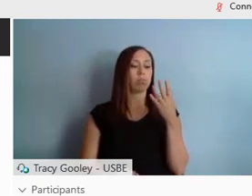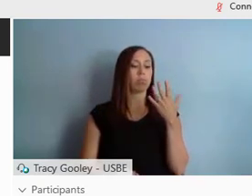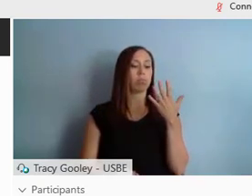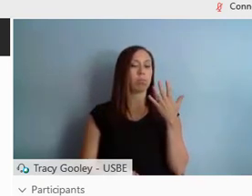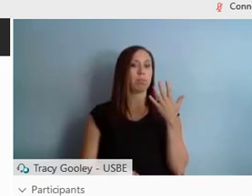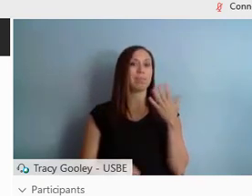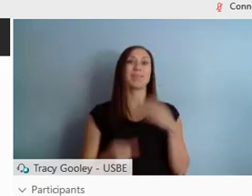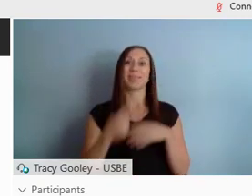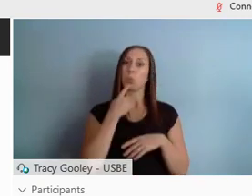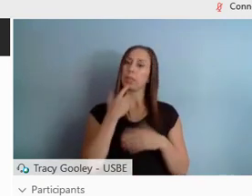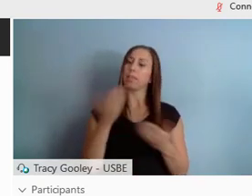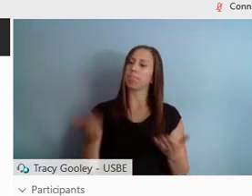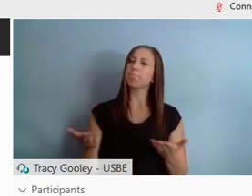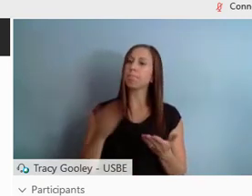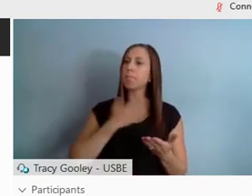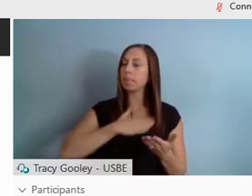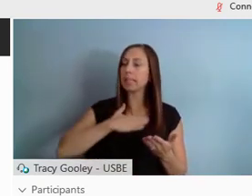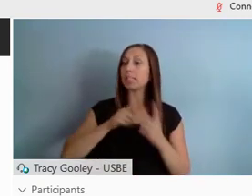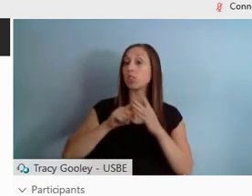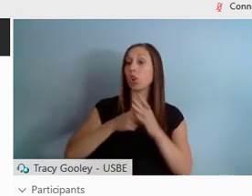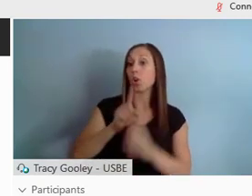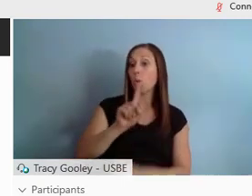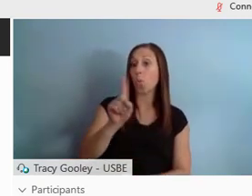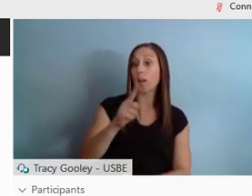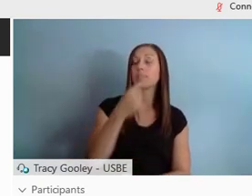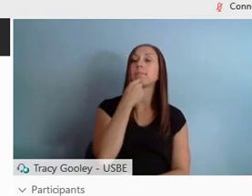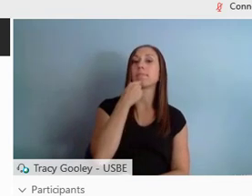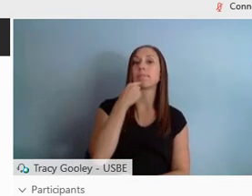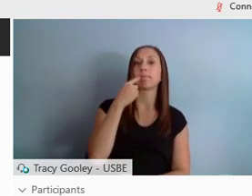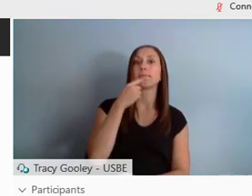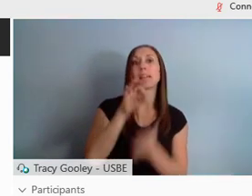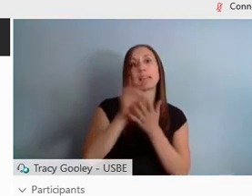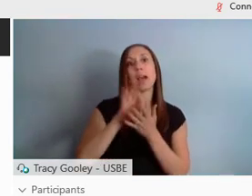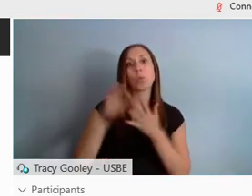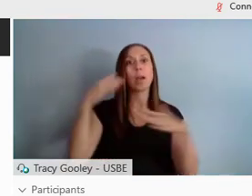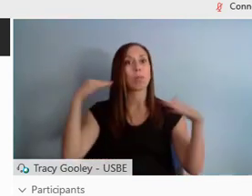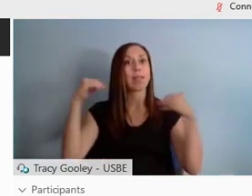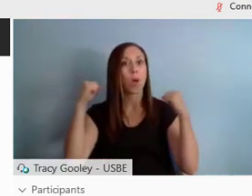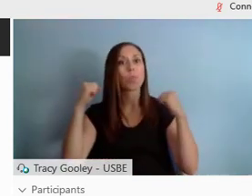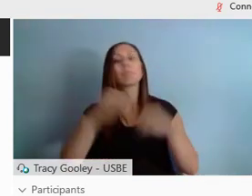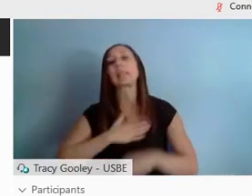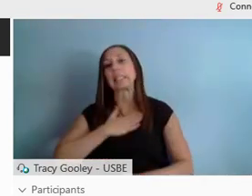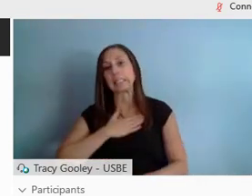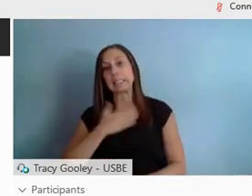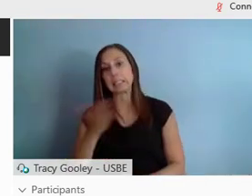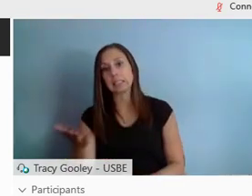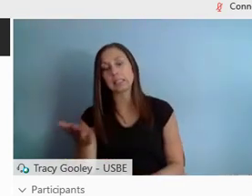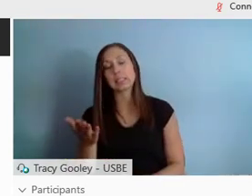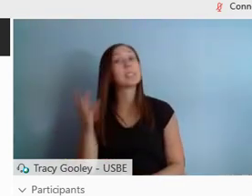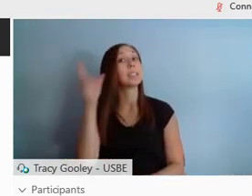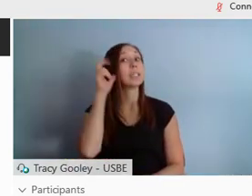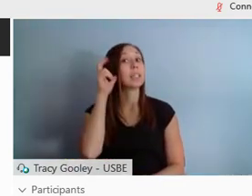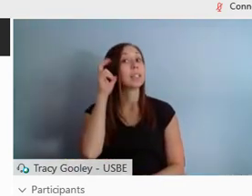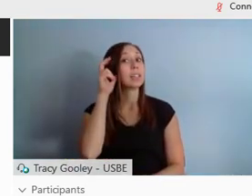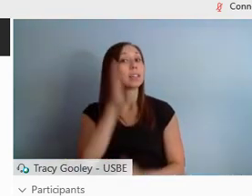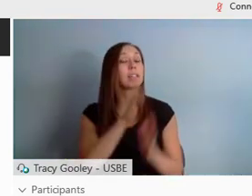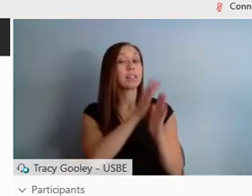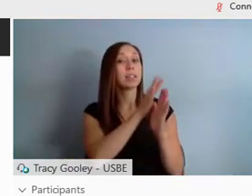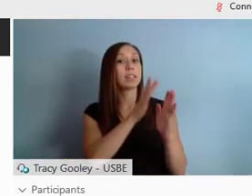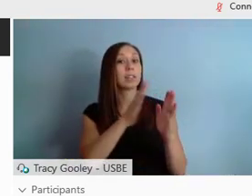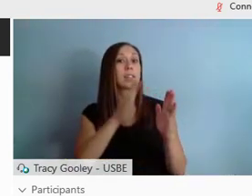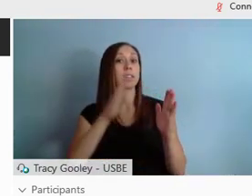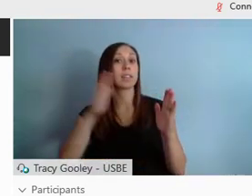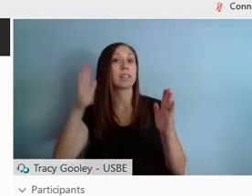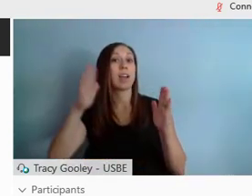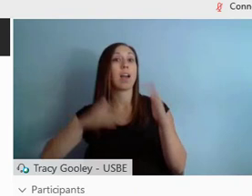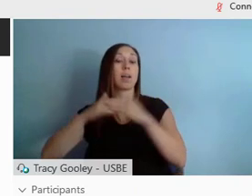So that's when you would use that prompt of please start at 1 and count out loud. Listen to the student count as high as possible